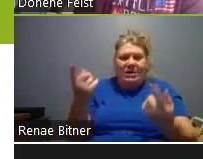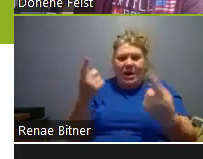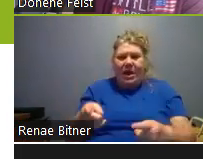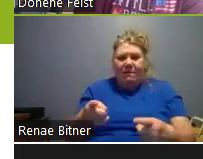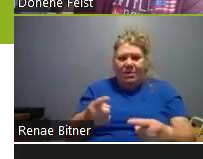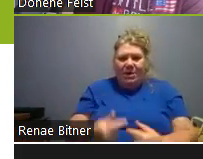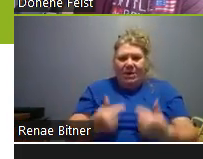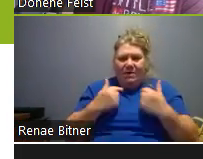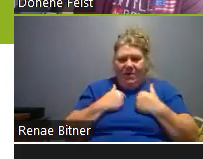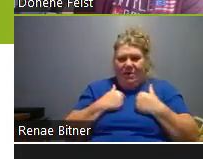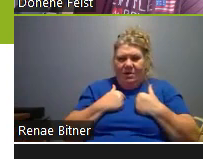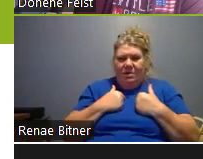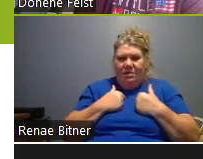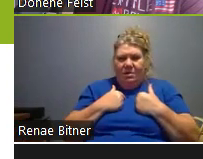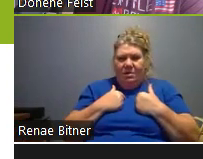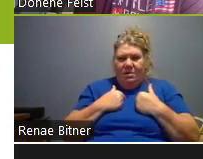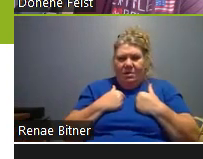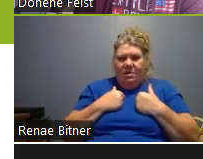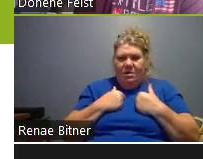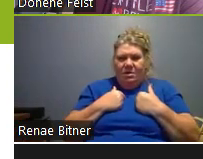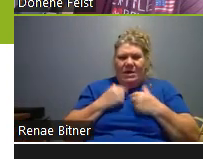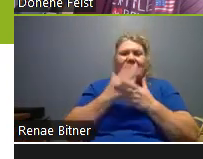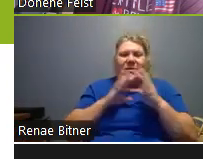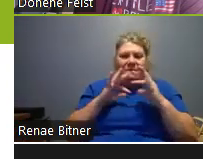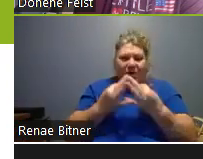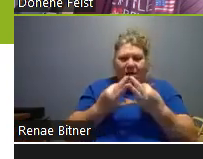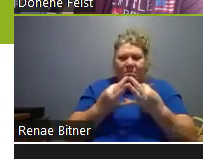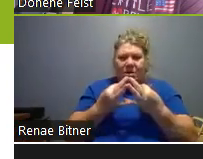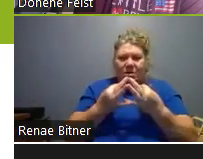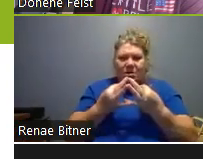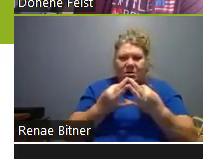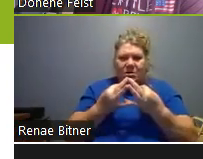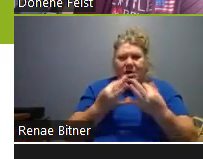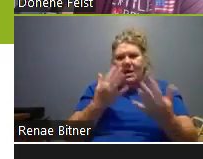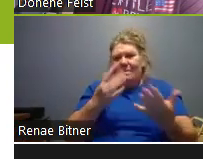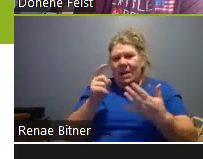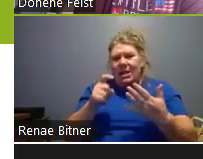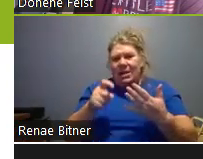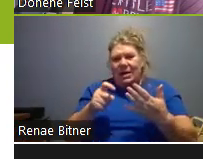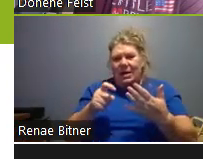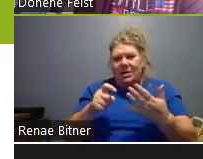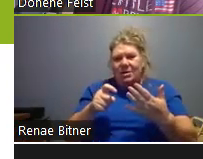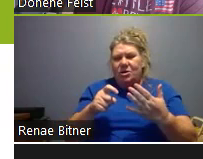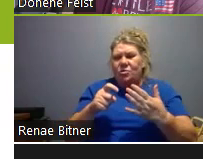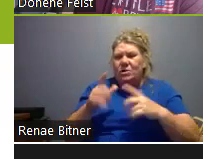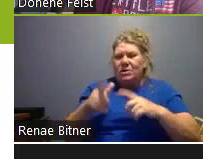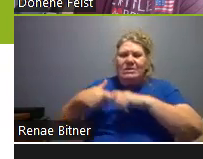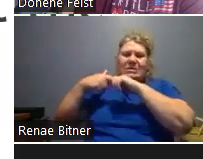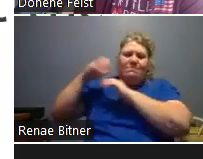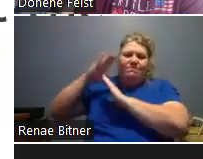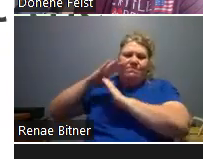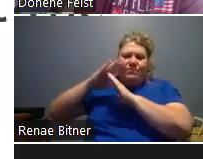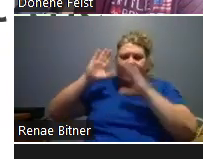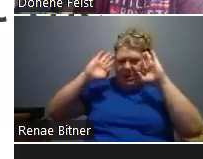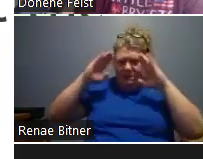living, um, they some families may need to take a time out and just focus